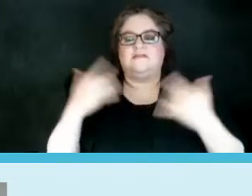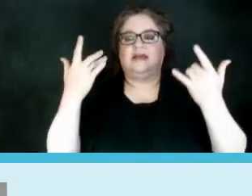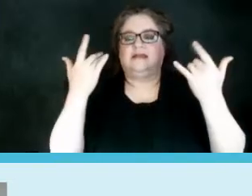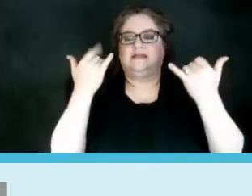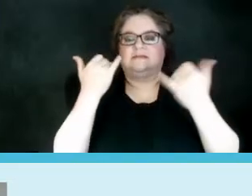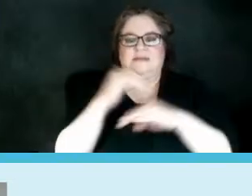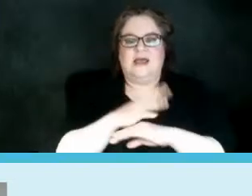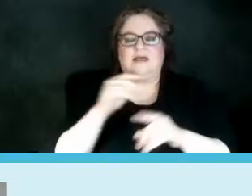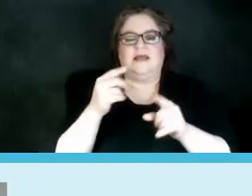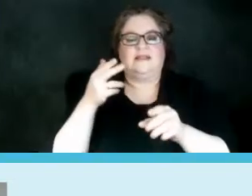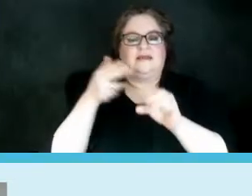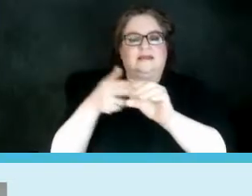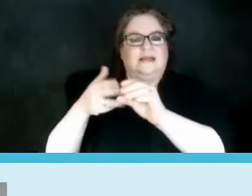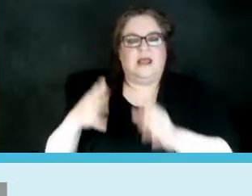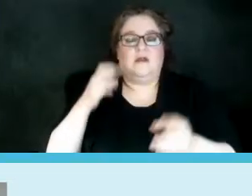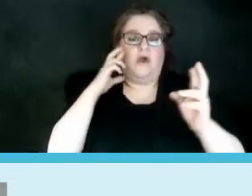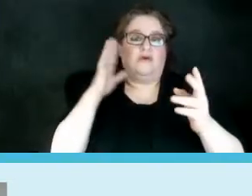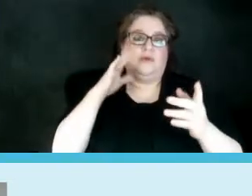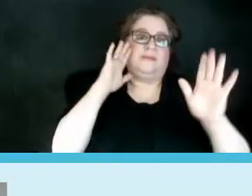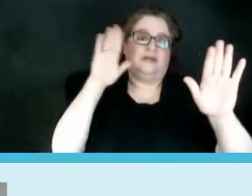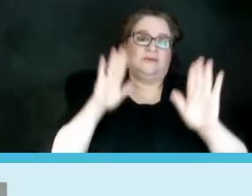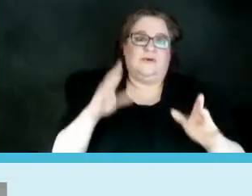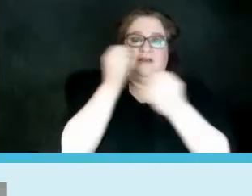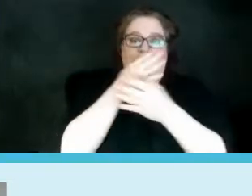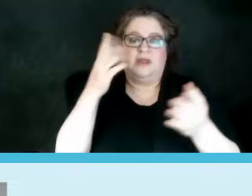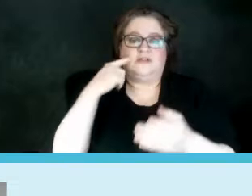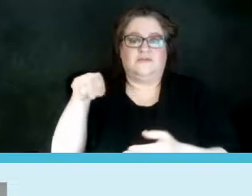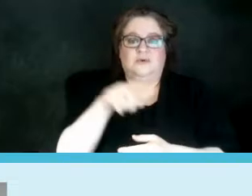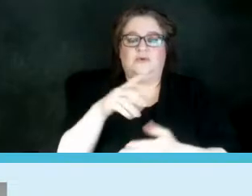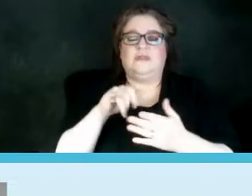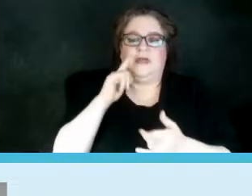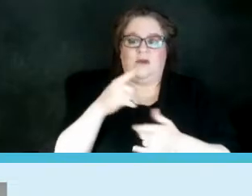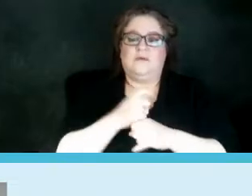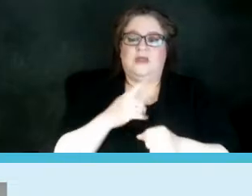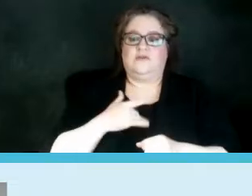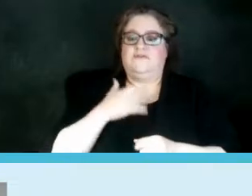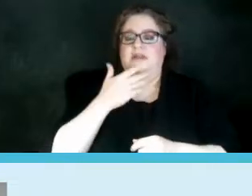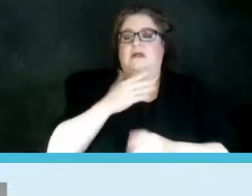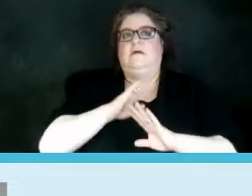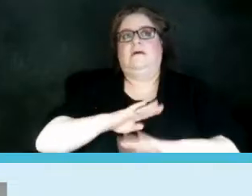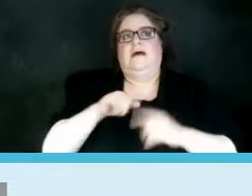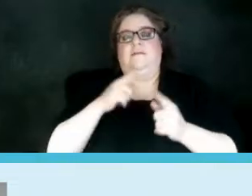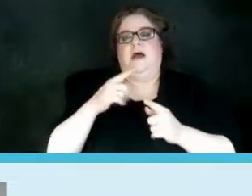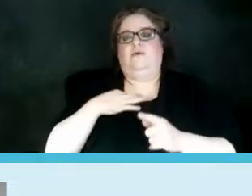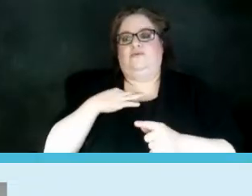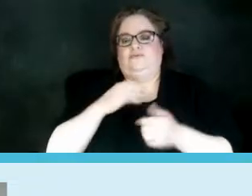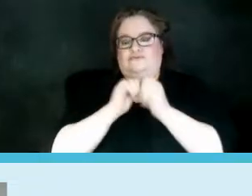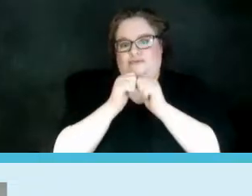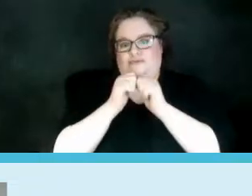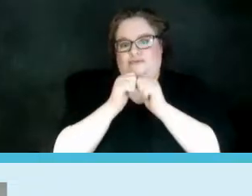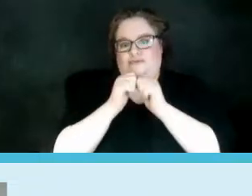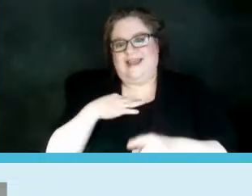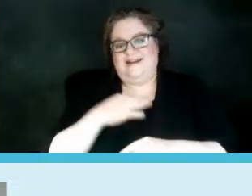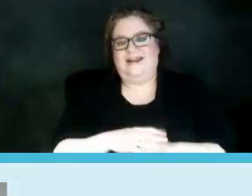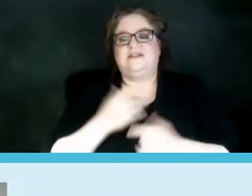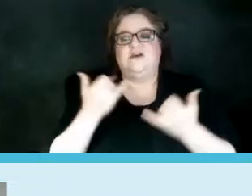the attendees. Hopefully there'll be some great information for you that will make you feel better about running as a candidate. So tonight I'm going to